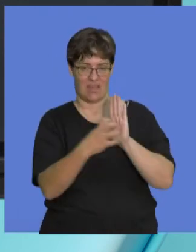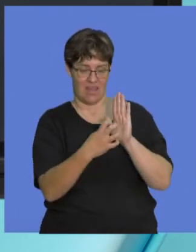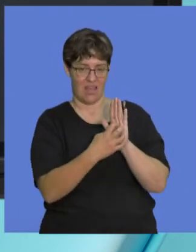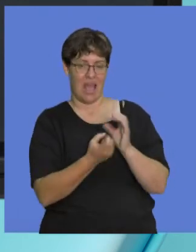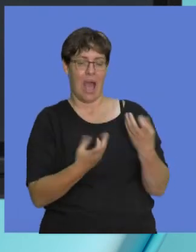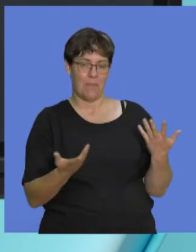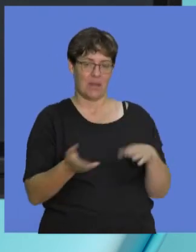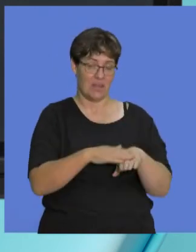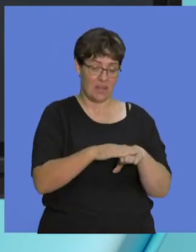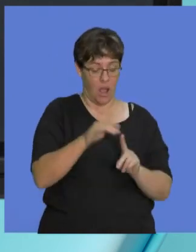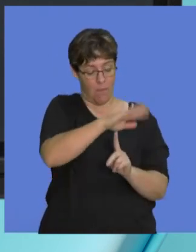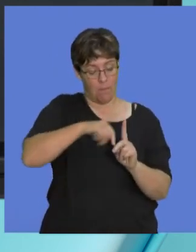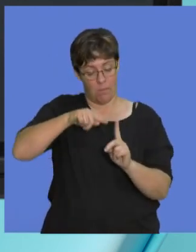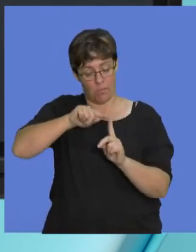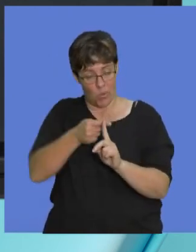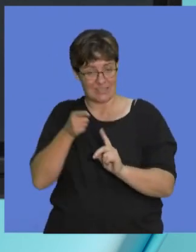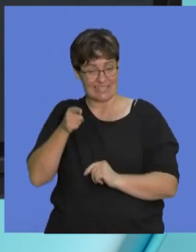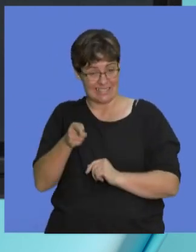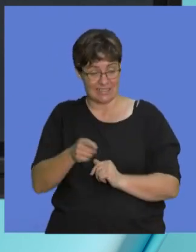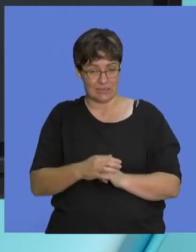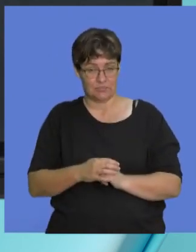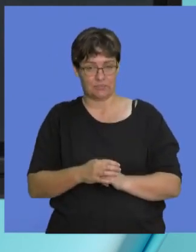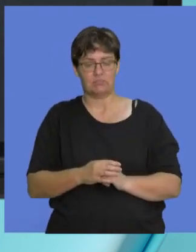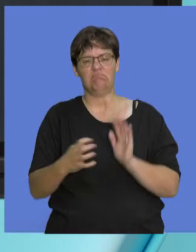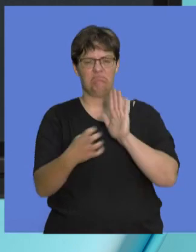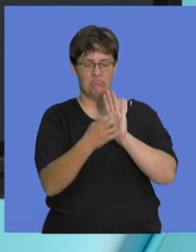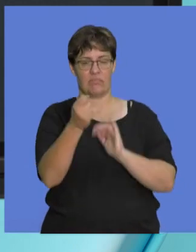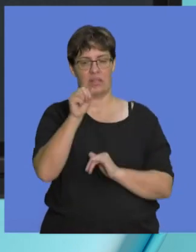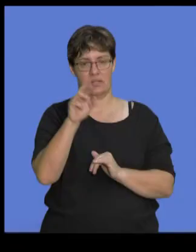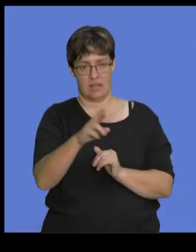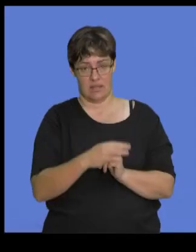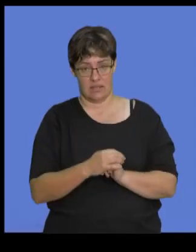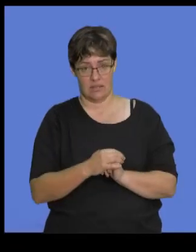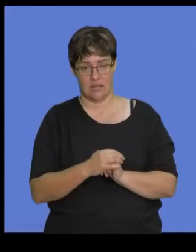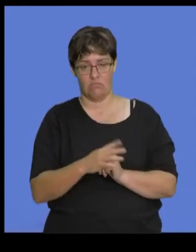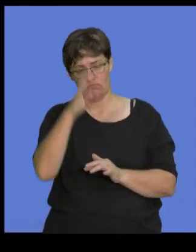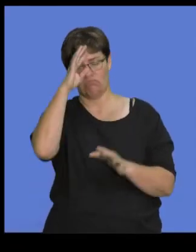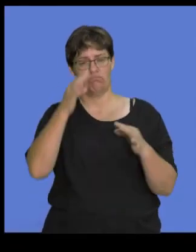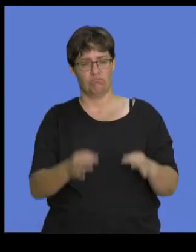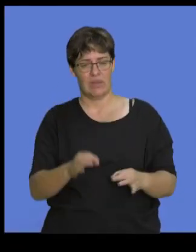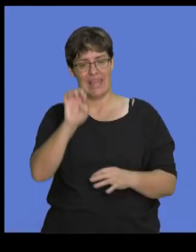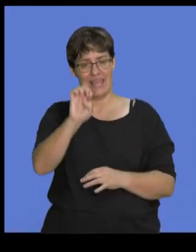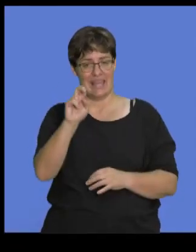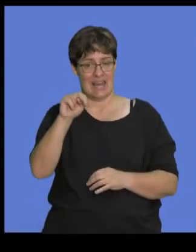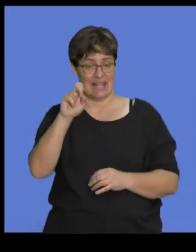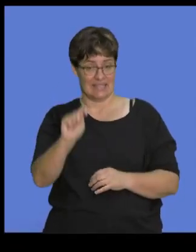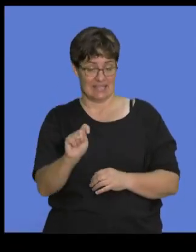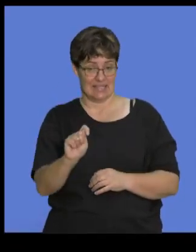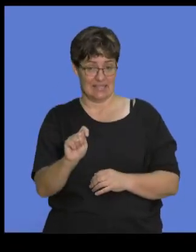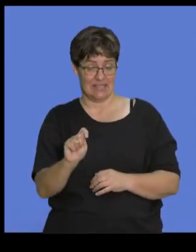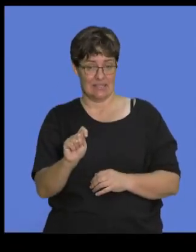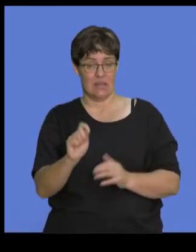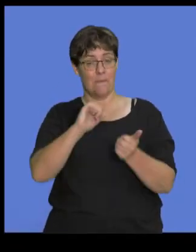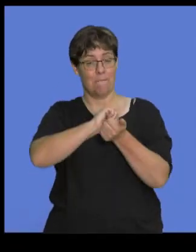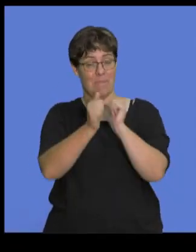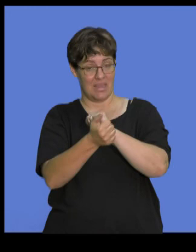the quantity electric field at a point, right? So this is our vector diagram. So if we were to determine E net,